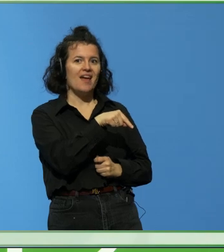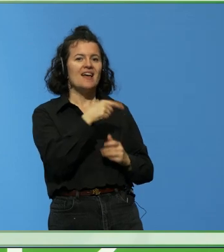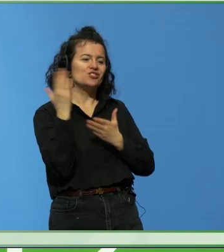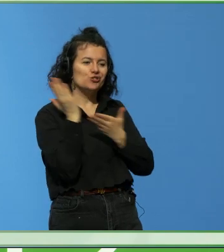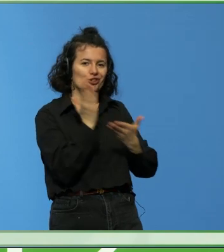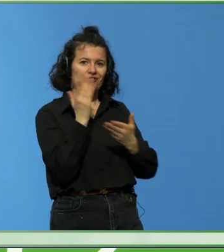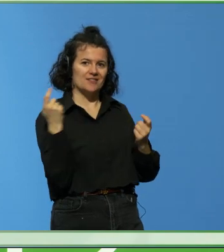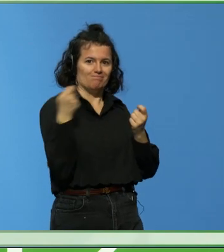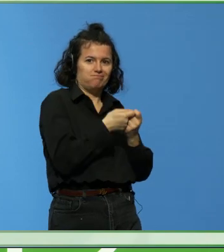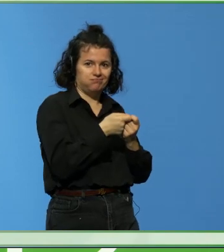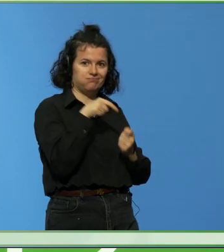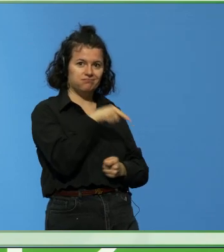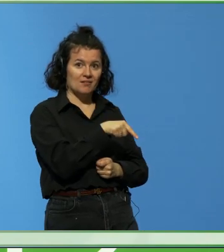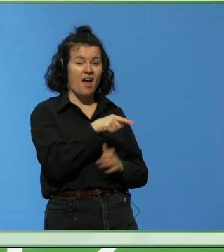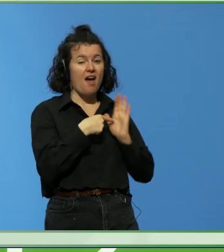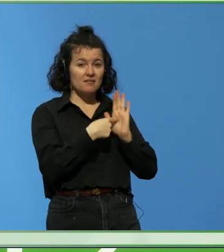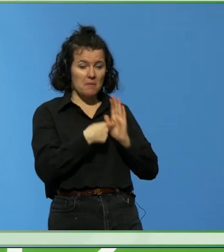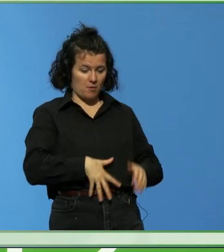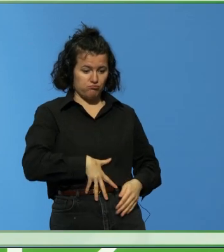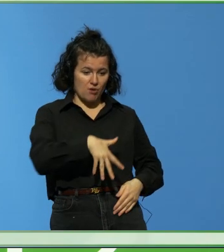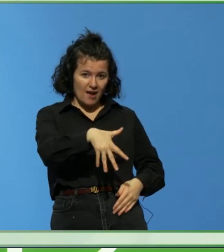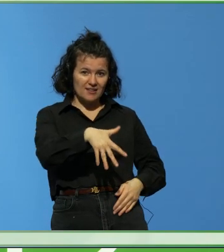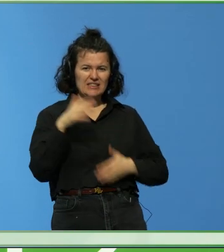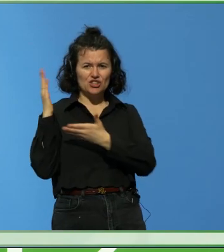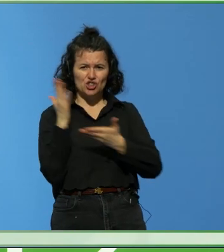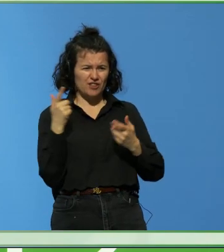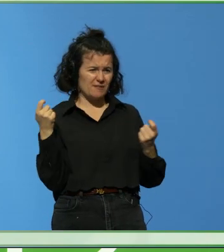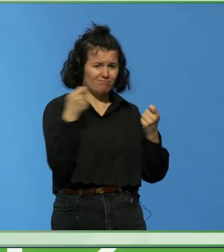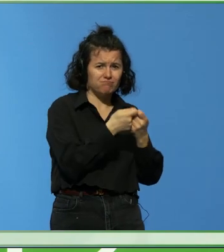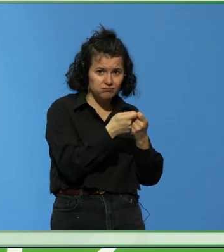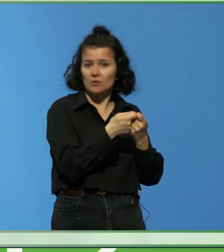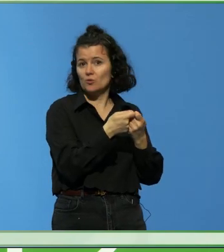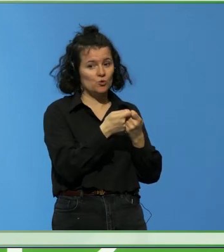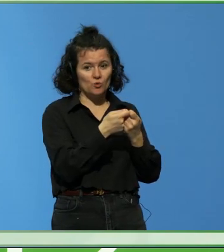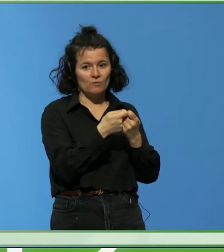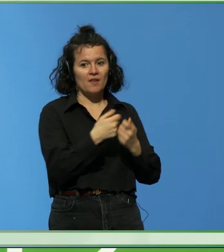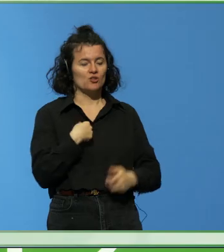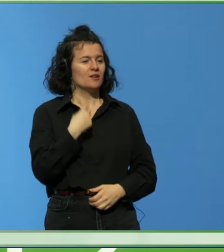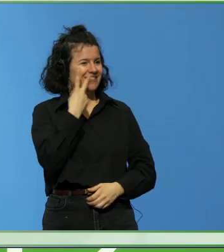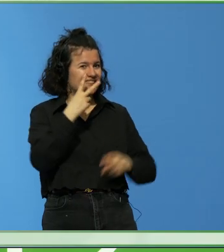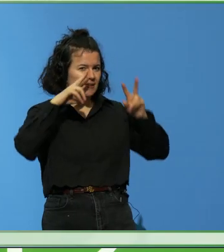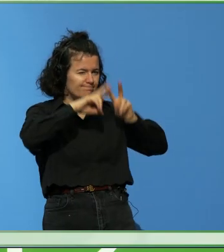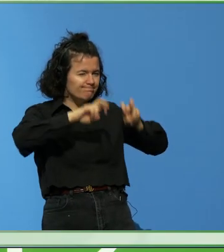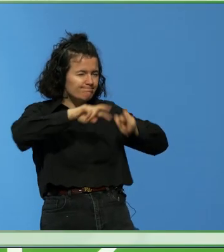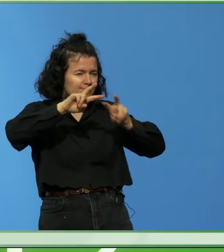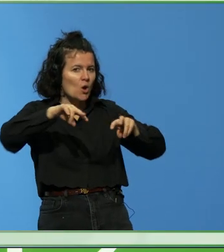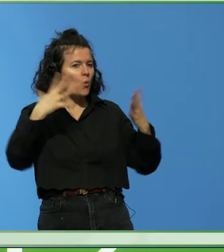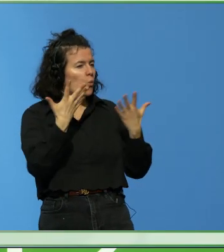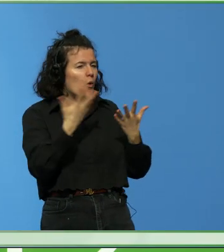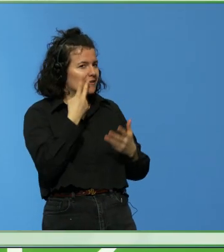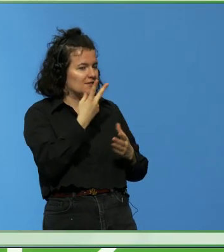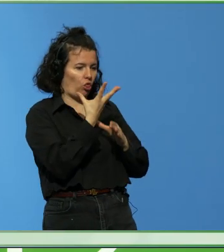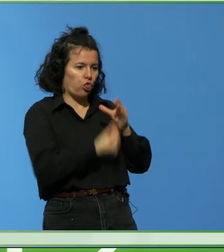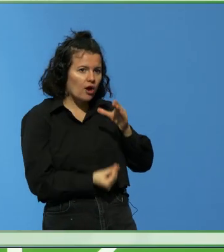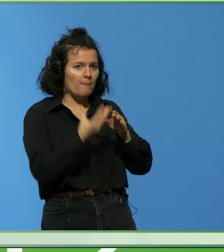this, we highlight where there are gaps and benefits and what we could do next to be more